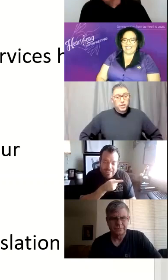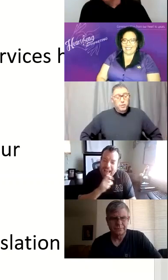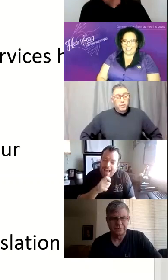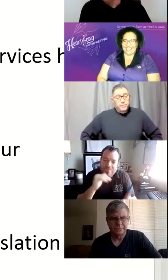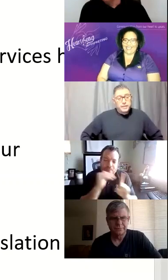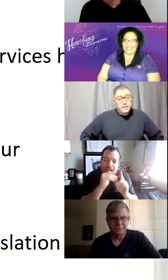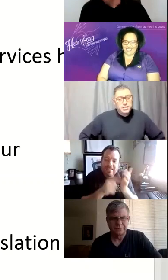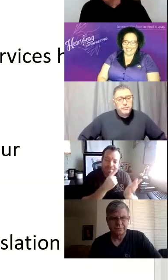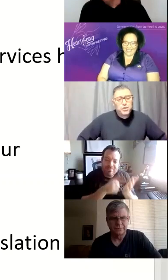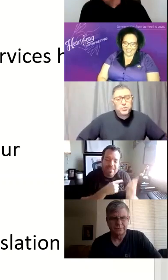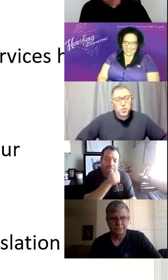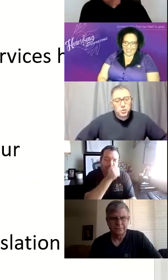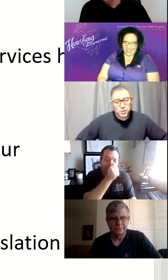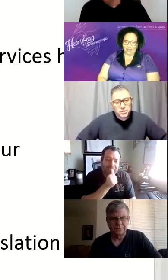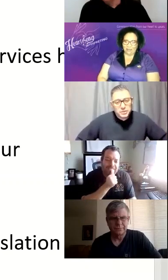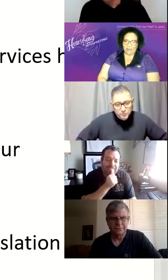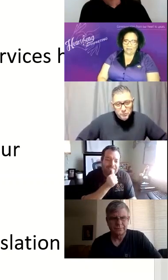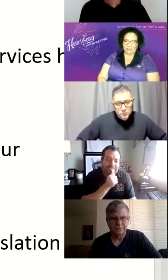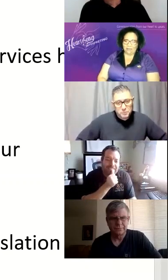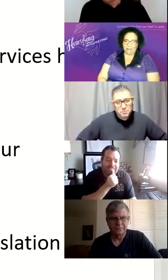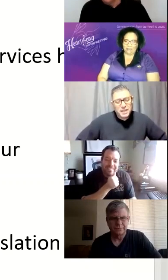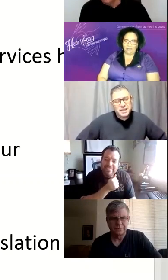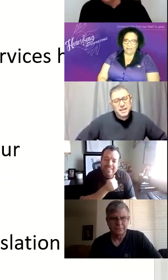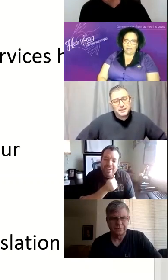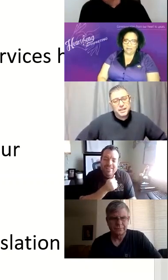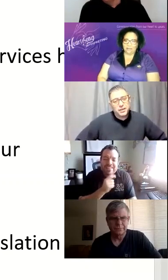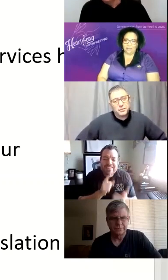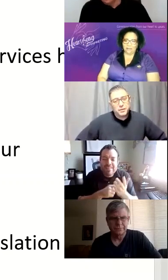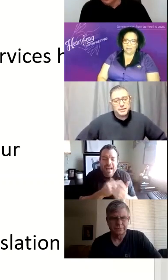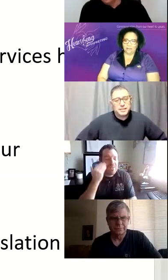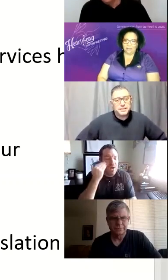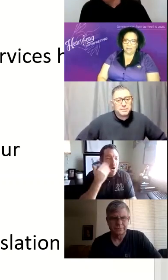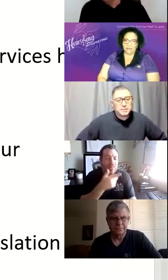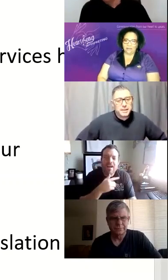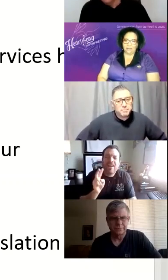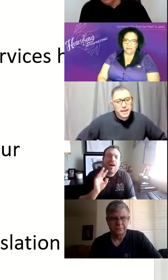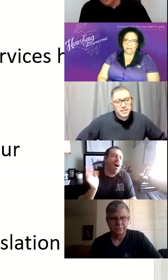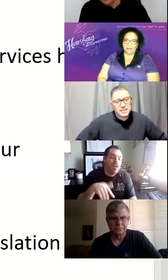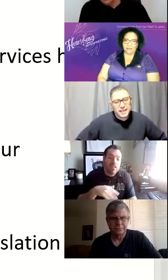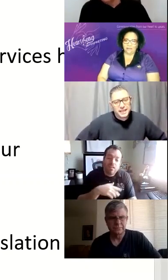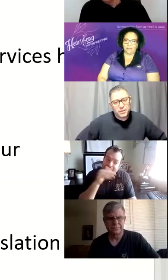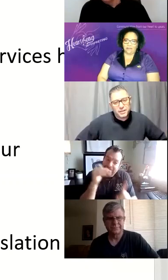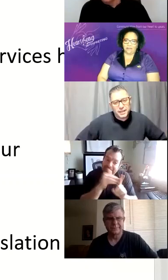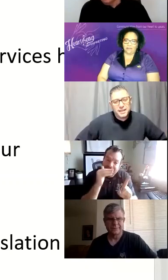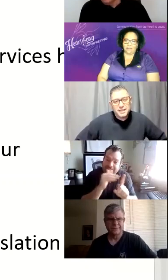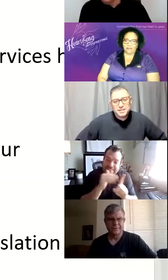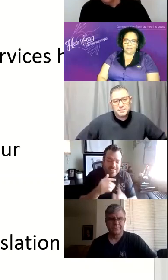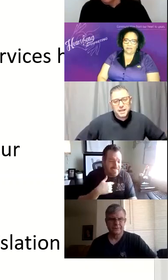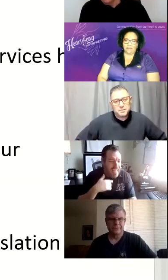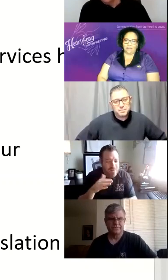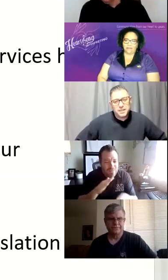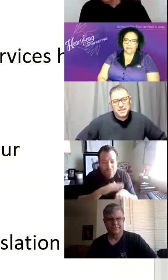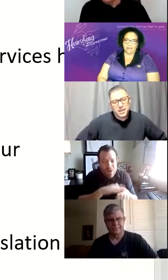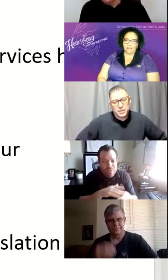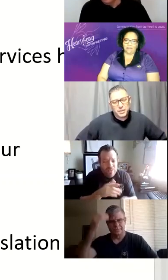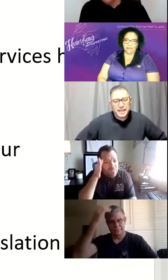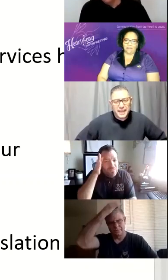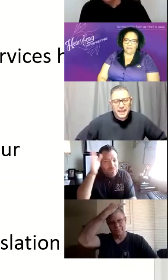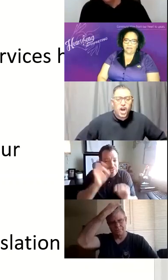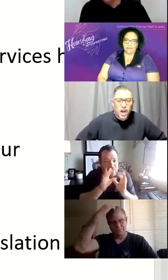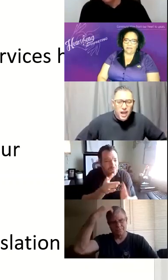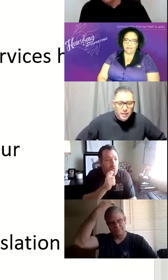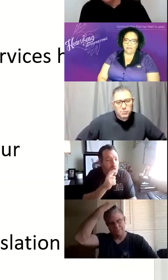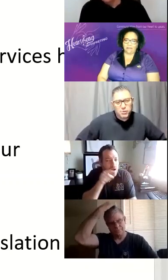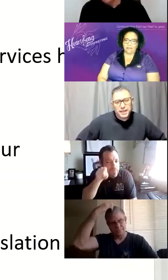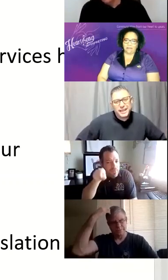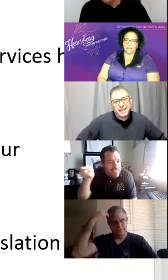You know, these are future interpreters. And, you know, we got to develop some of that patience. And I know that sometimes, you know, they